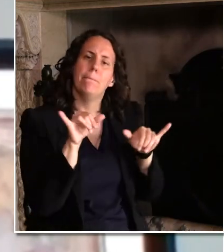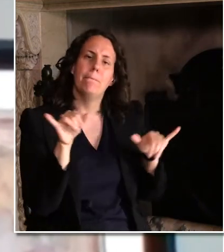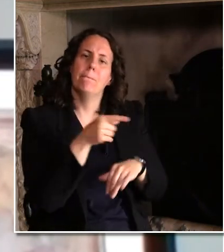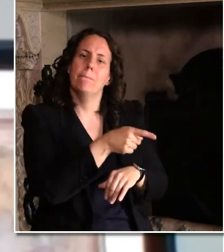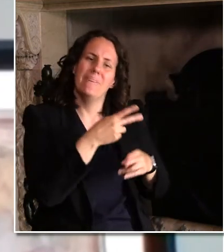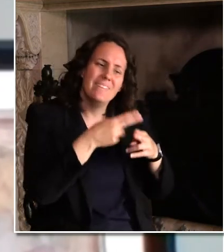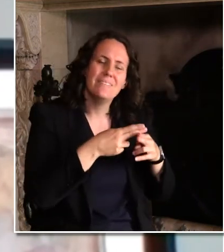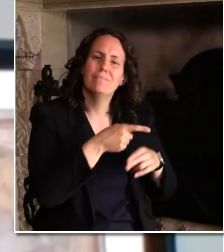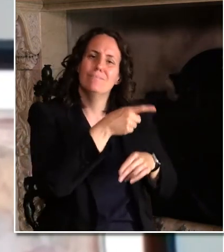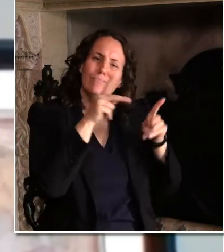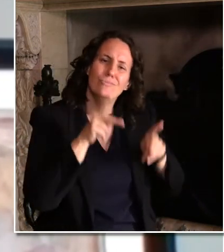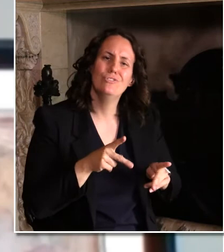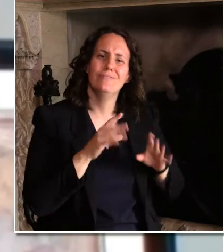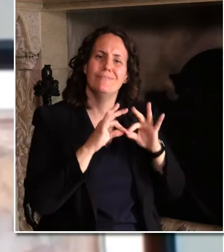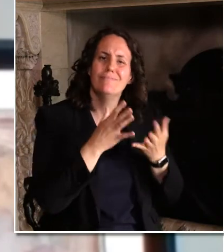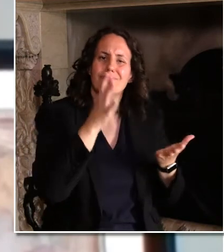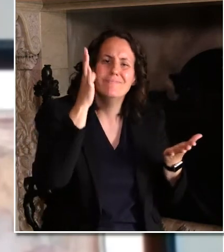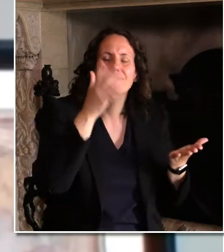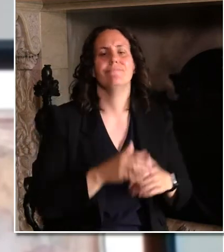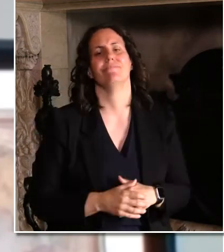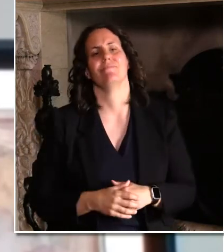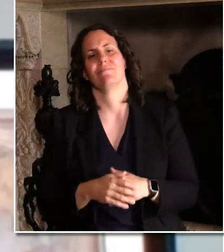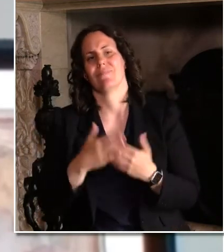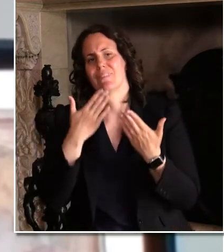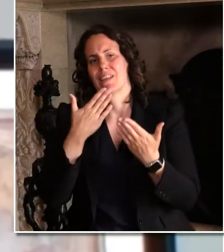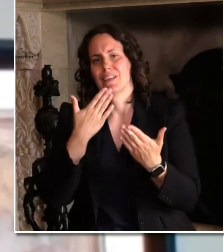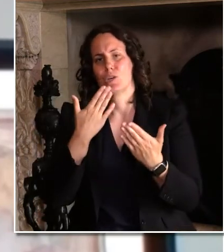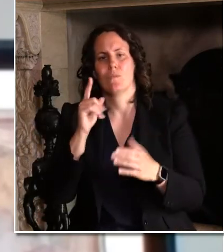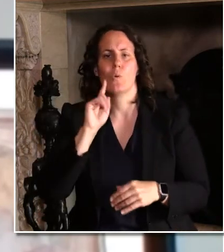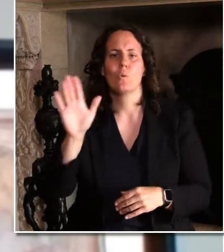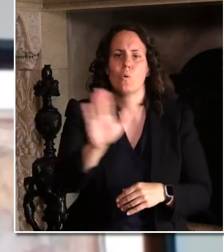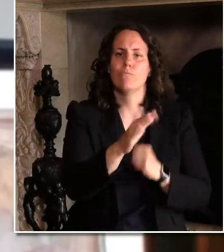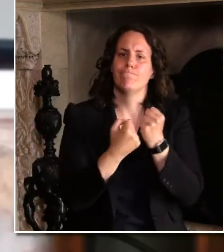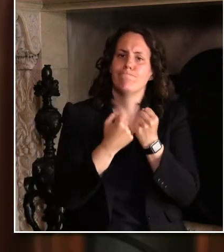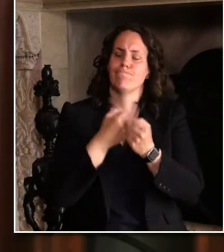crisis. I will now send it back to Secretary Designee Andrea Palm.